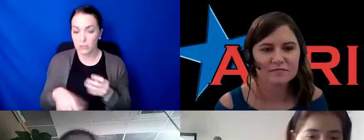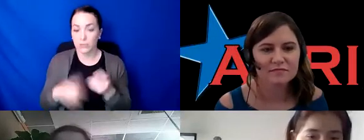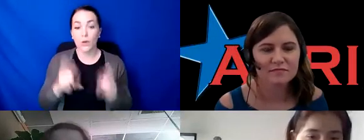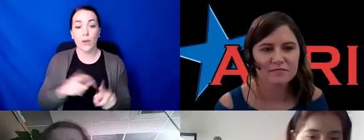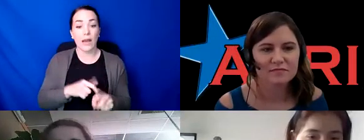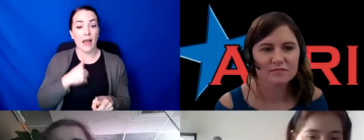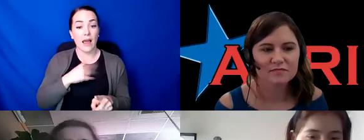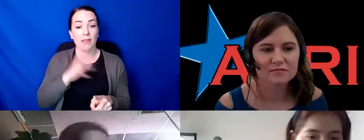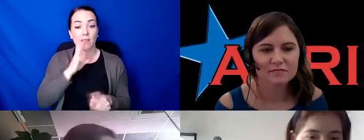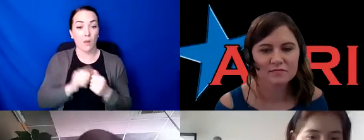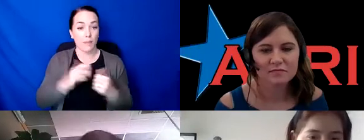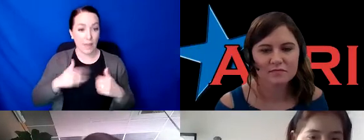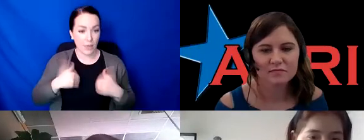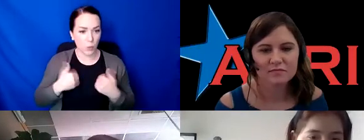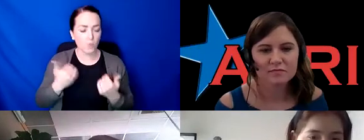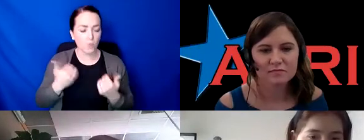what is your different ability?